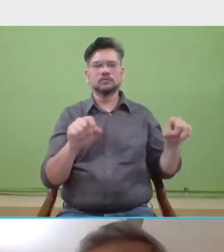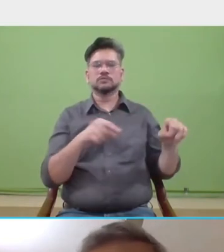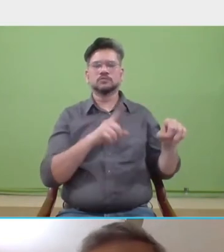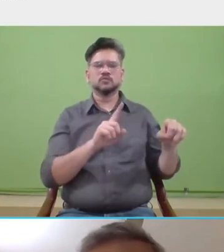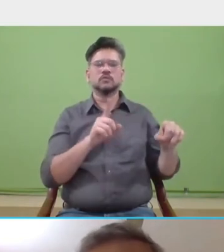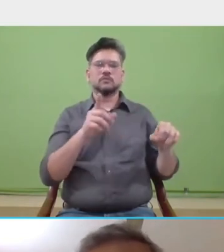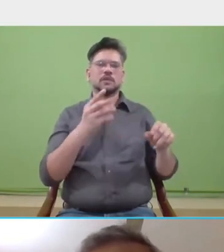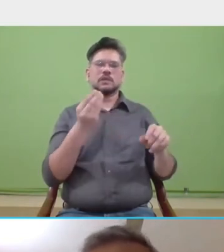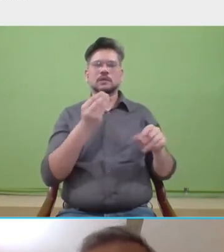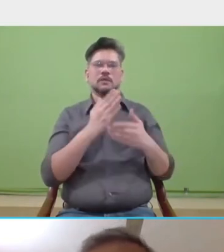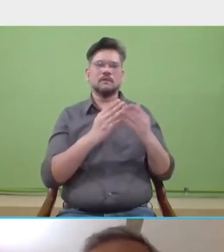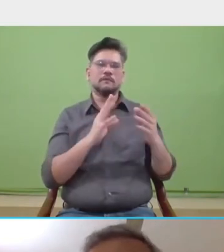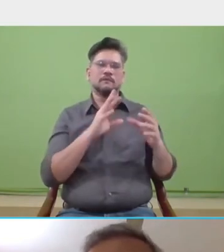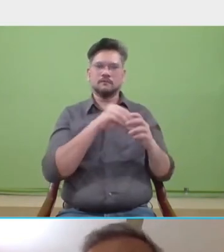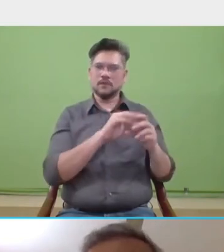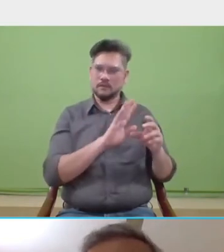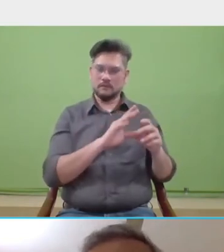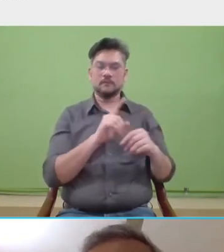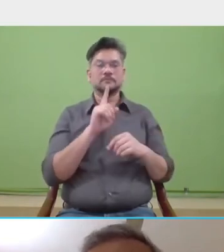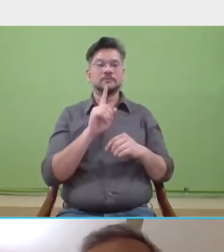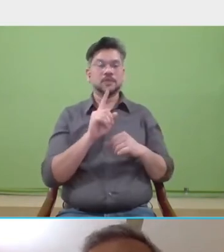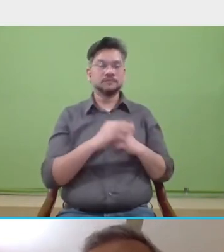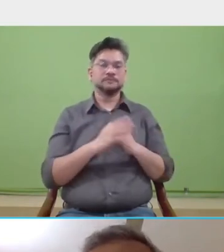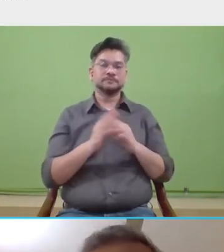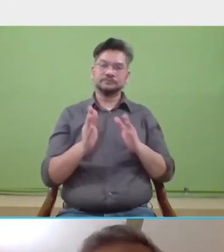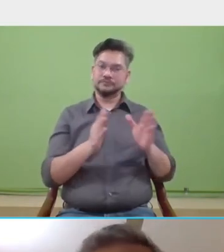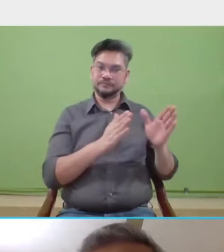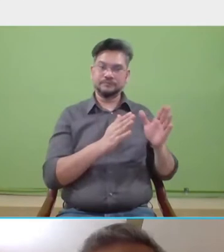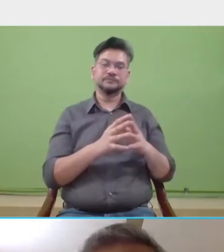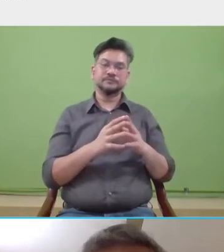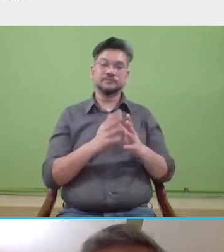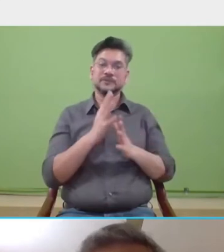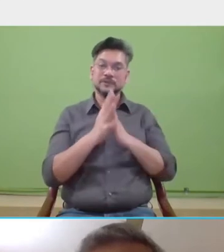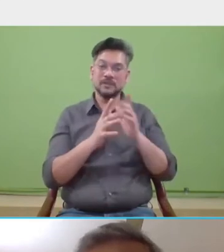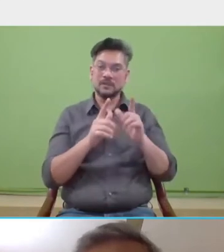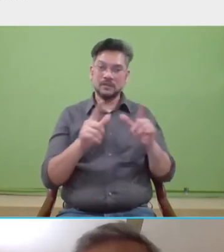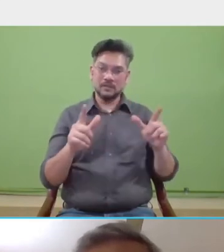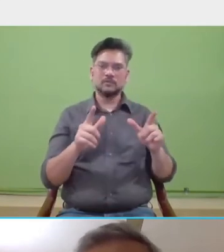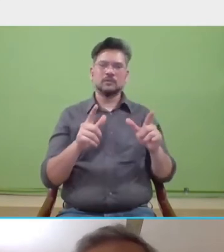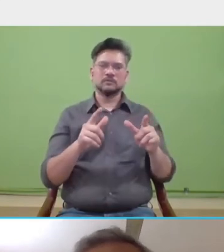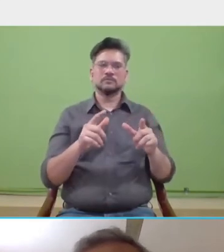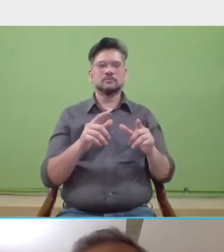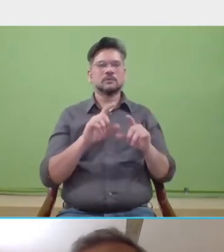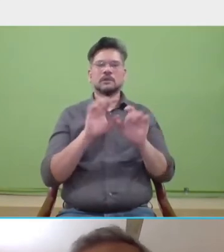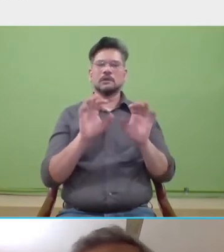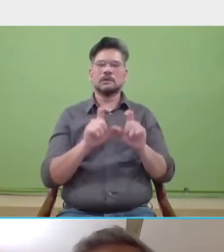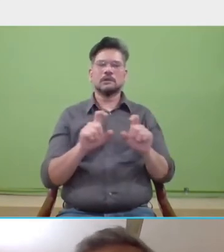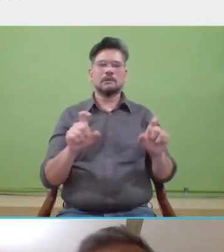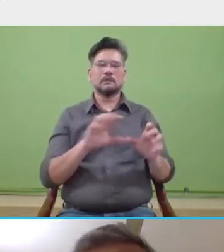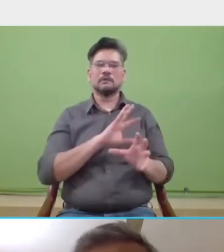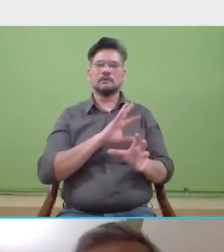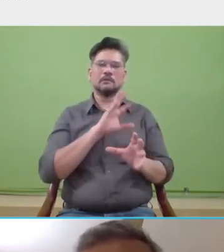on now sign language therefore fits into this very well i might be working on